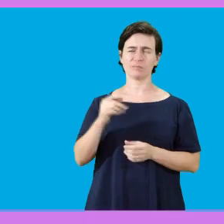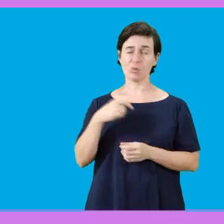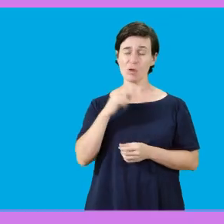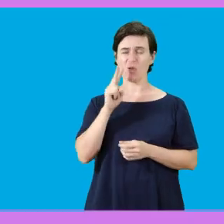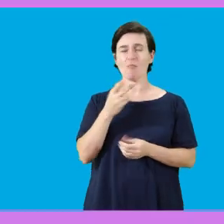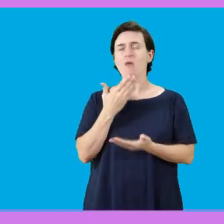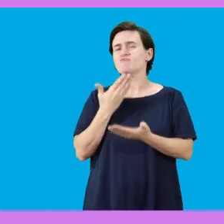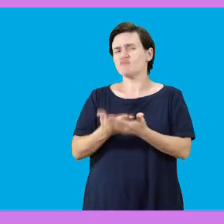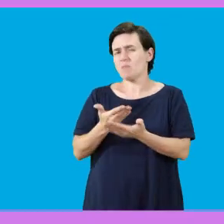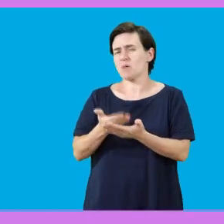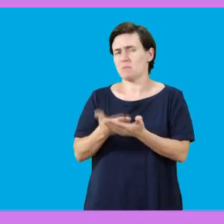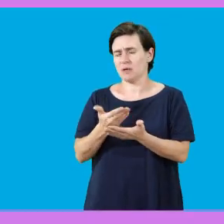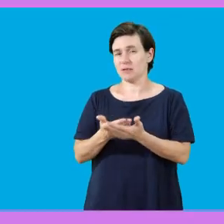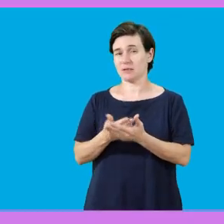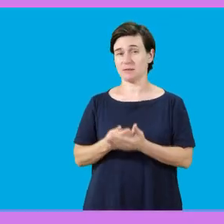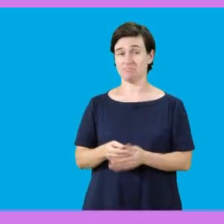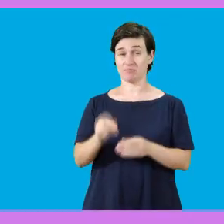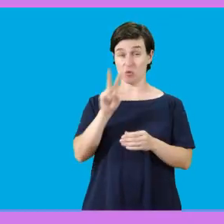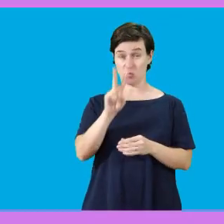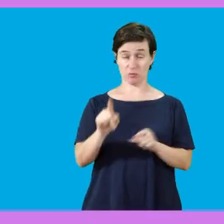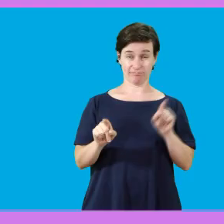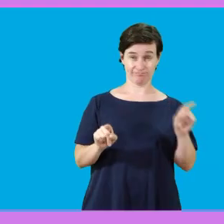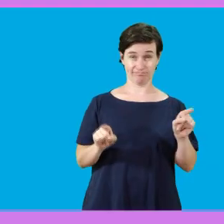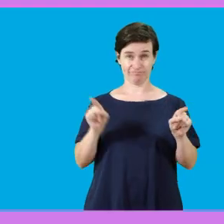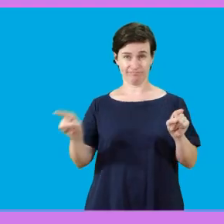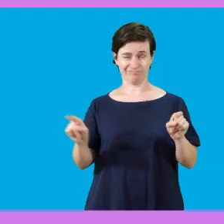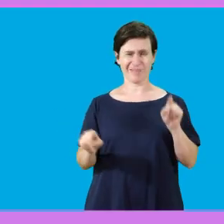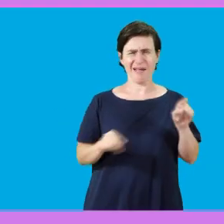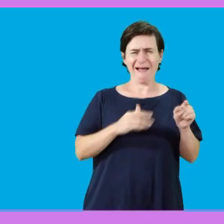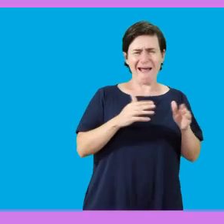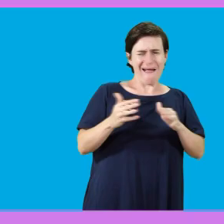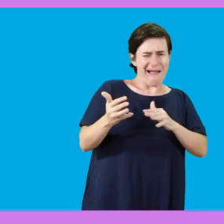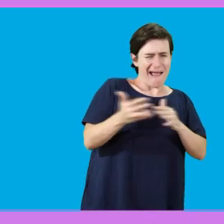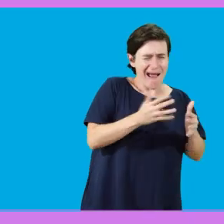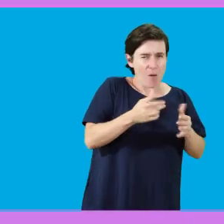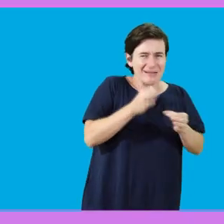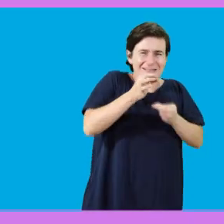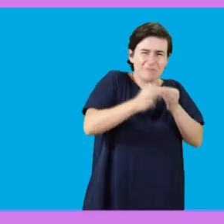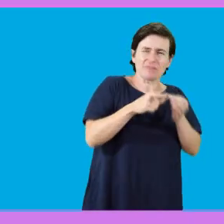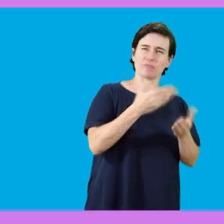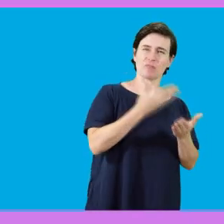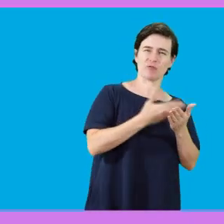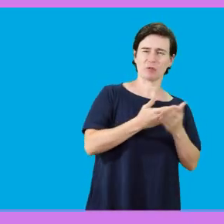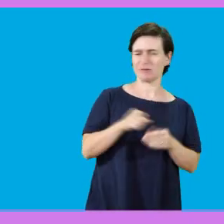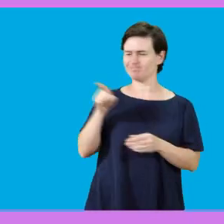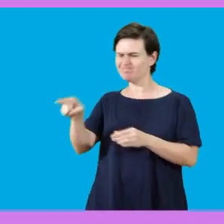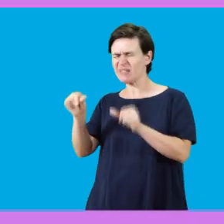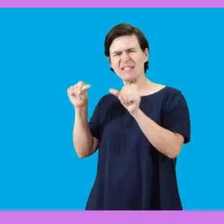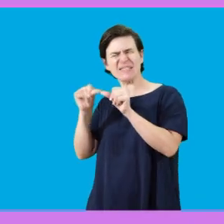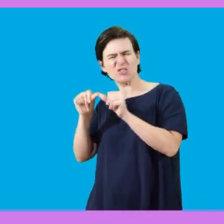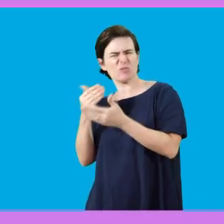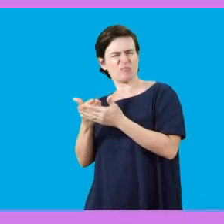is probability. We're going to look at probability. We're going to look at how do we express probability and also how do we determine